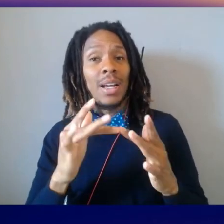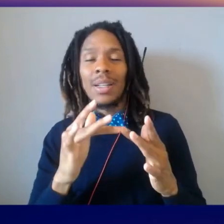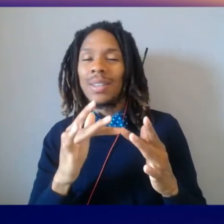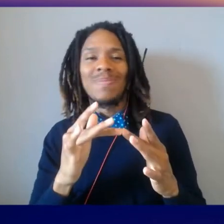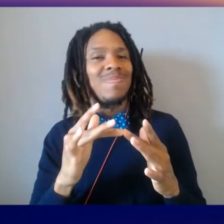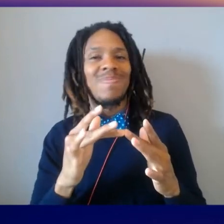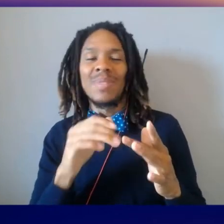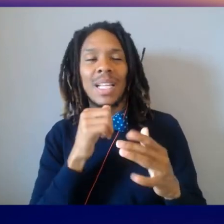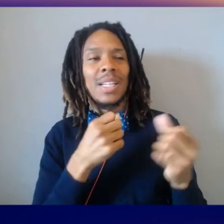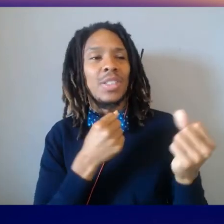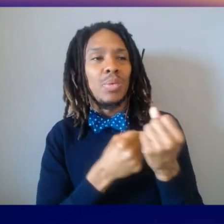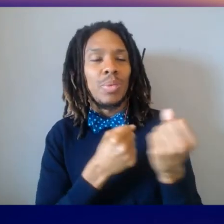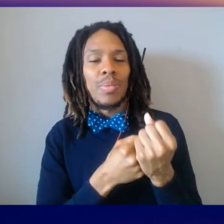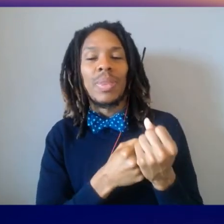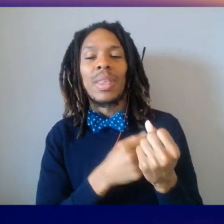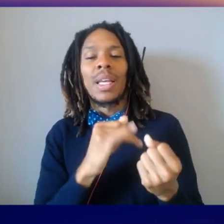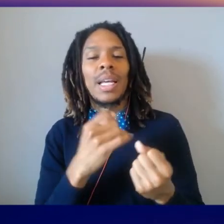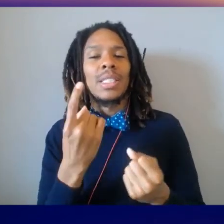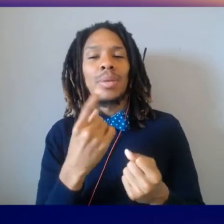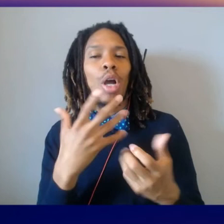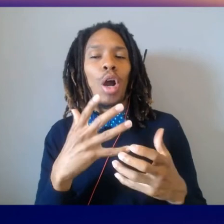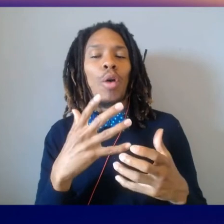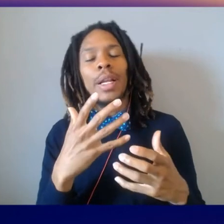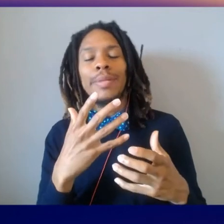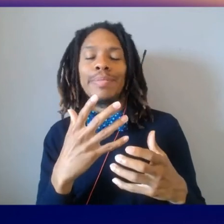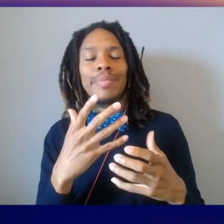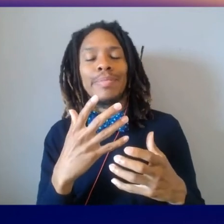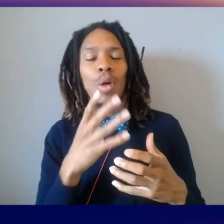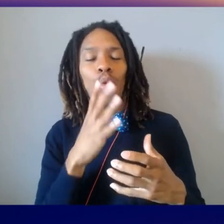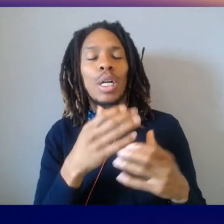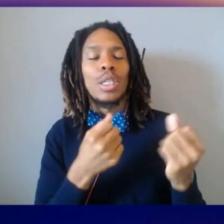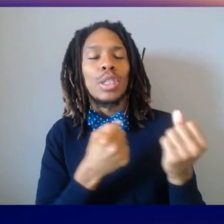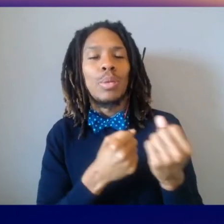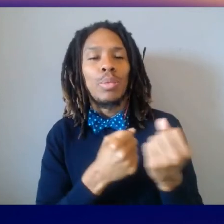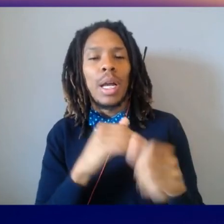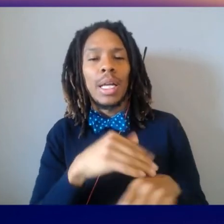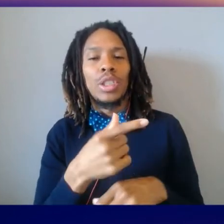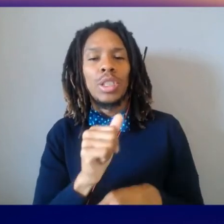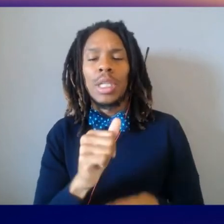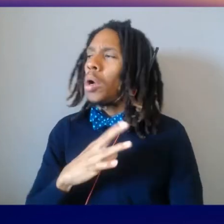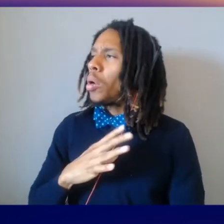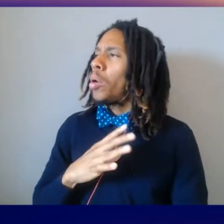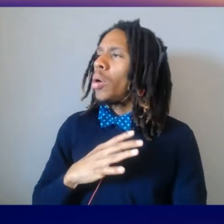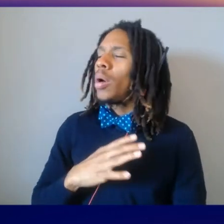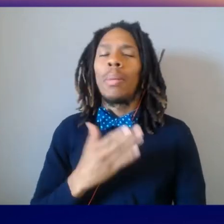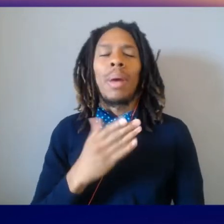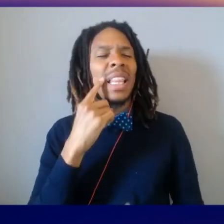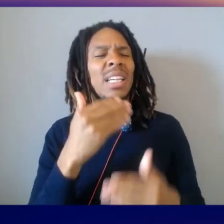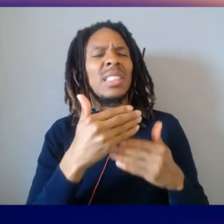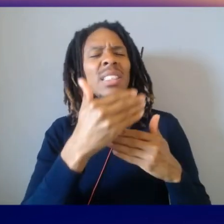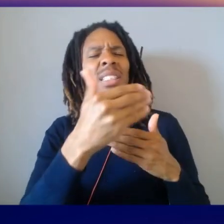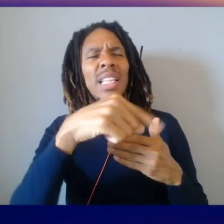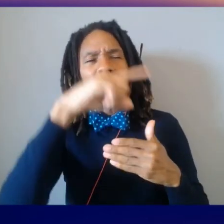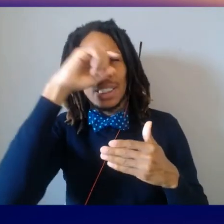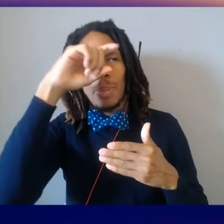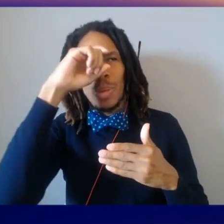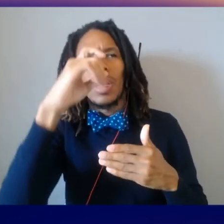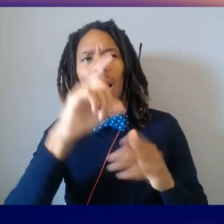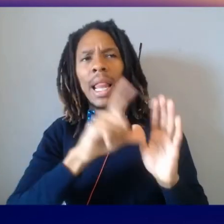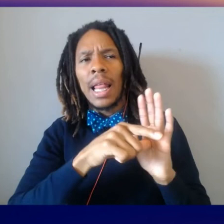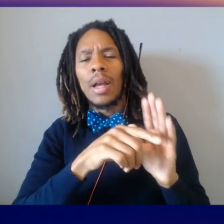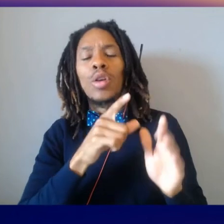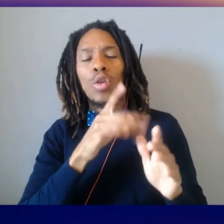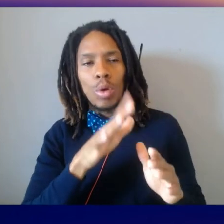but that's something which I've already mentioned is going to be supported at GA, Oh, which nice. is expected later this summer. Wonderful. So you will be able to